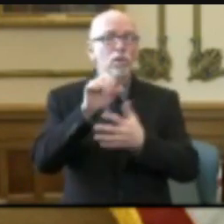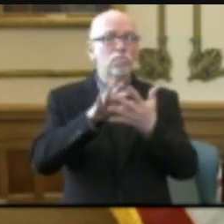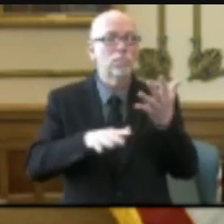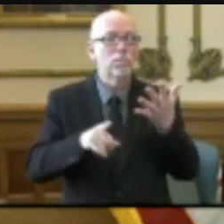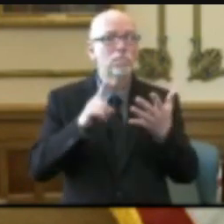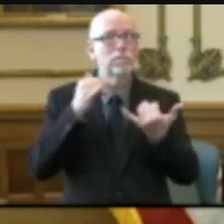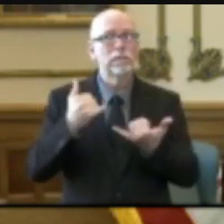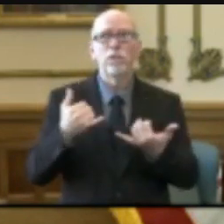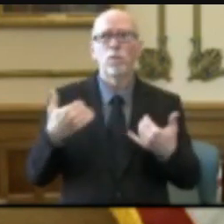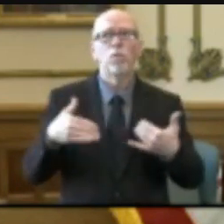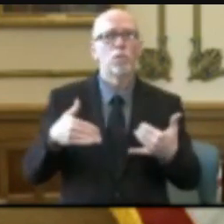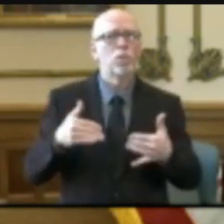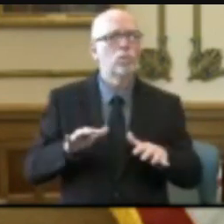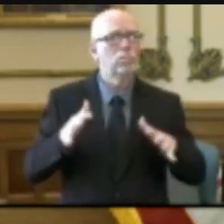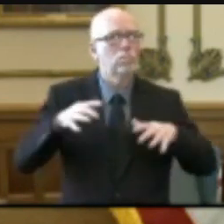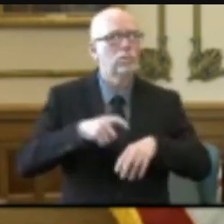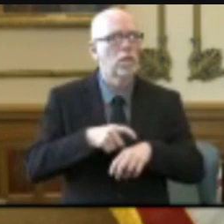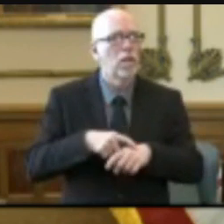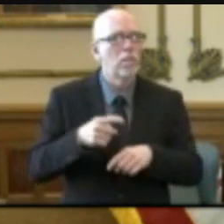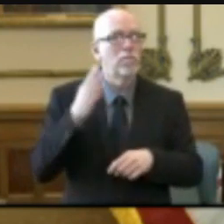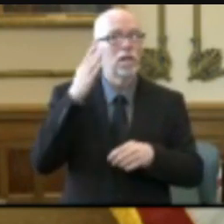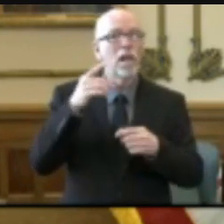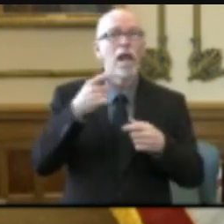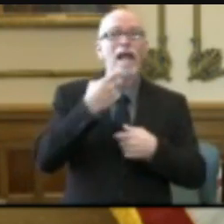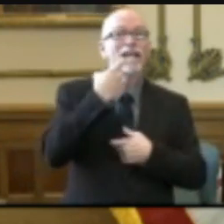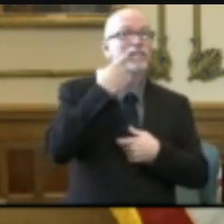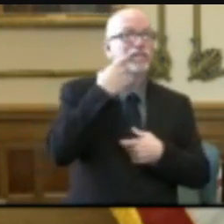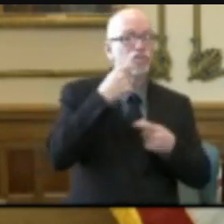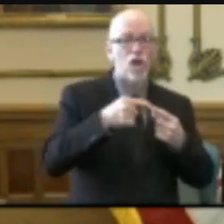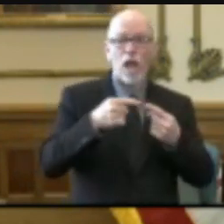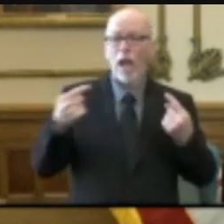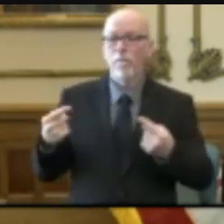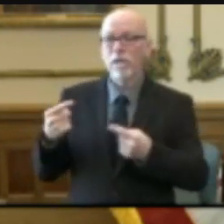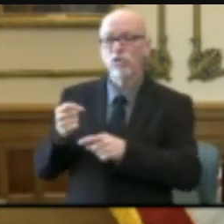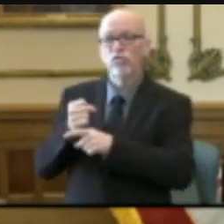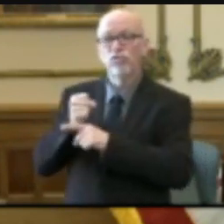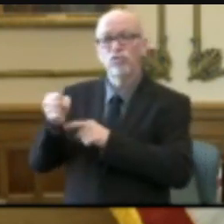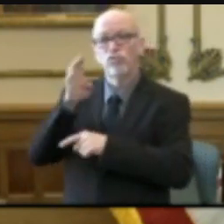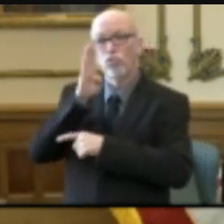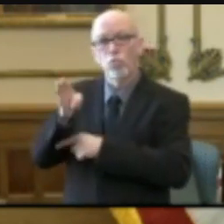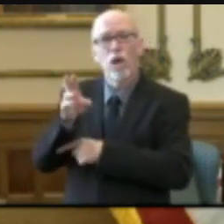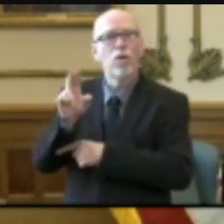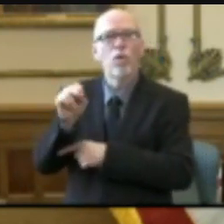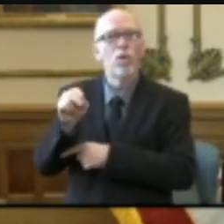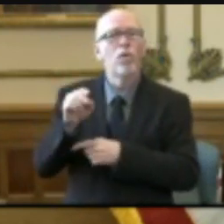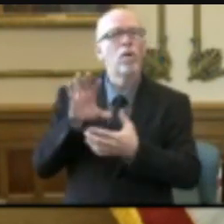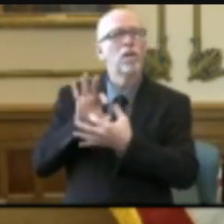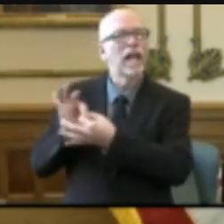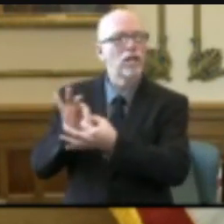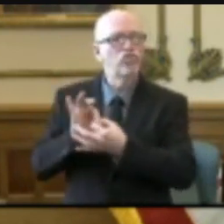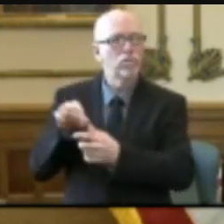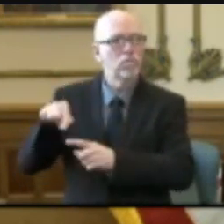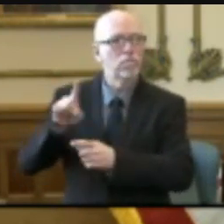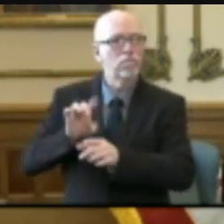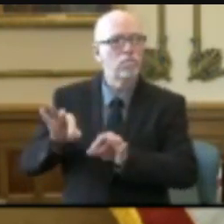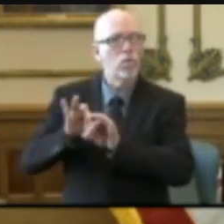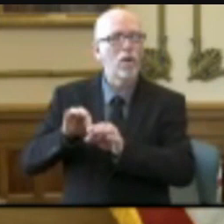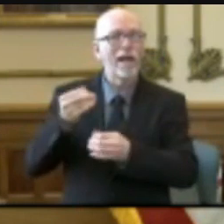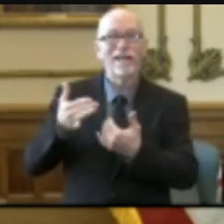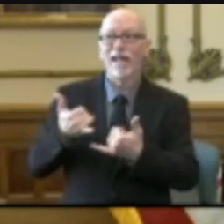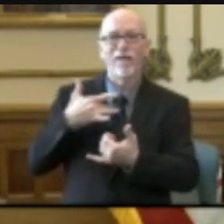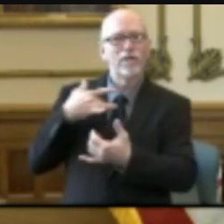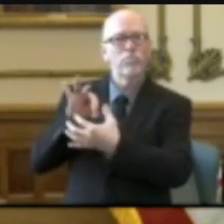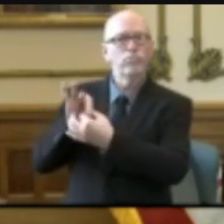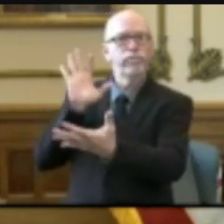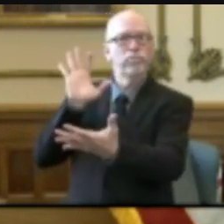time. They say that the opposite of addiction is not sobriety, but connection. And it's very easy to be disconnected right